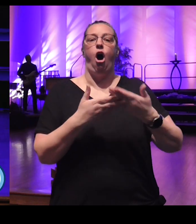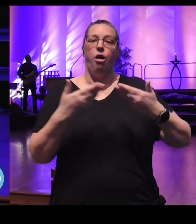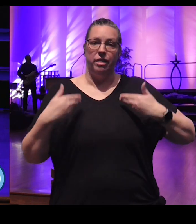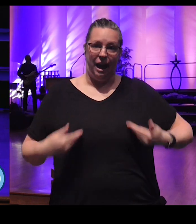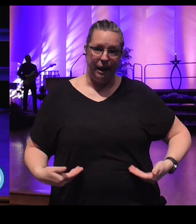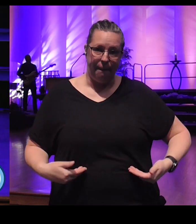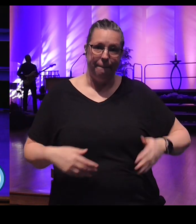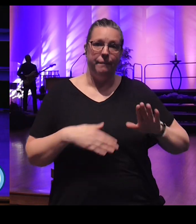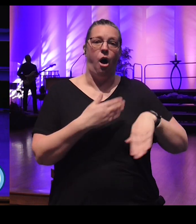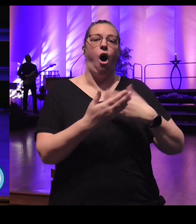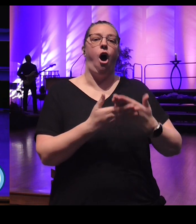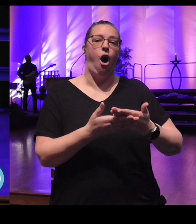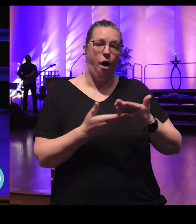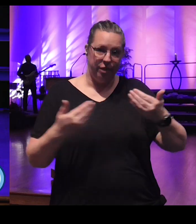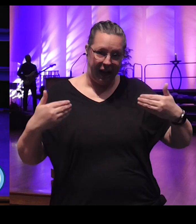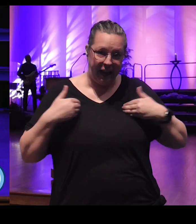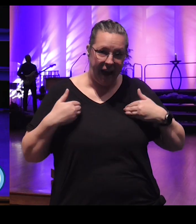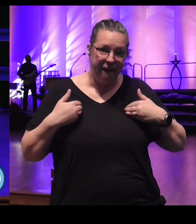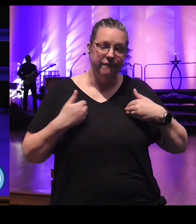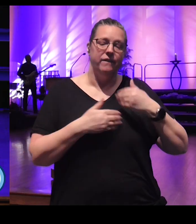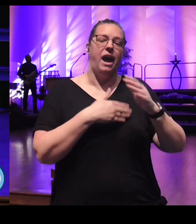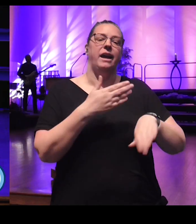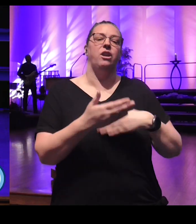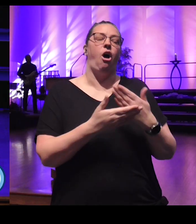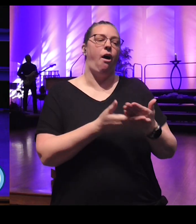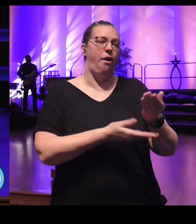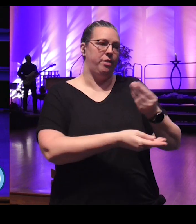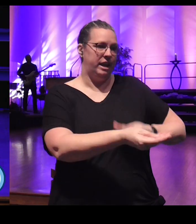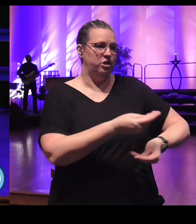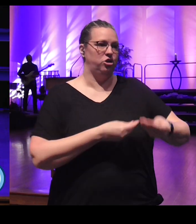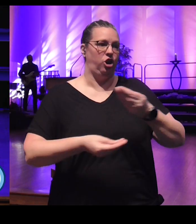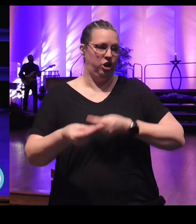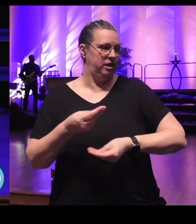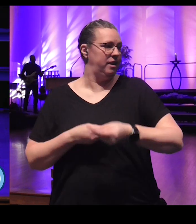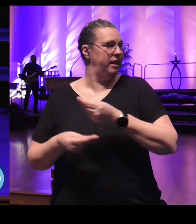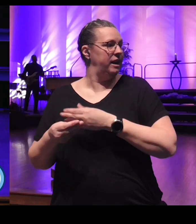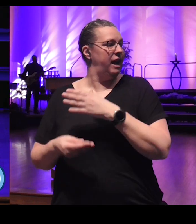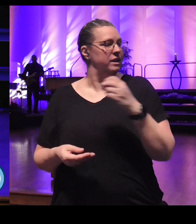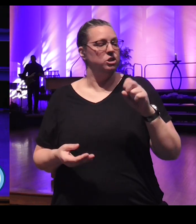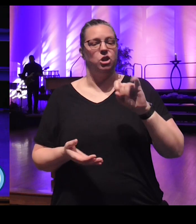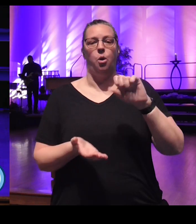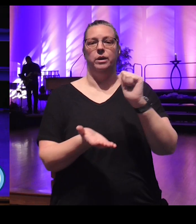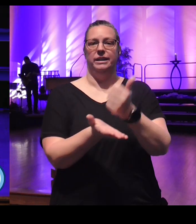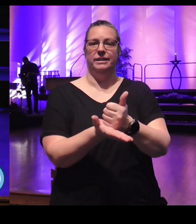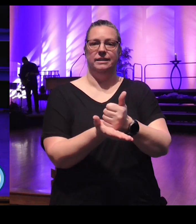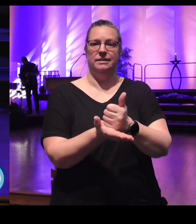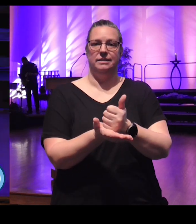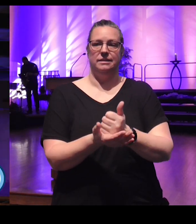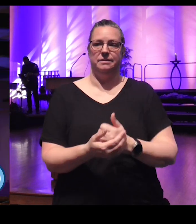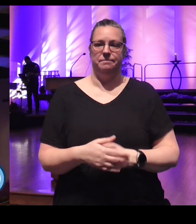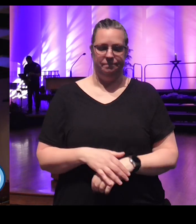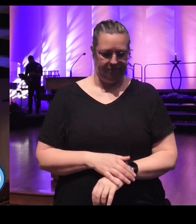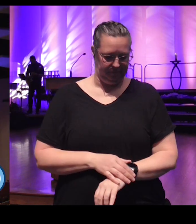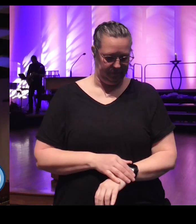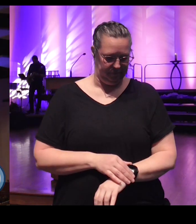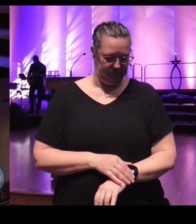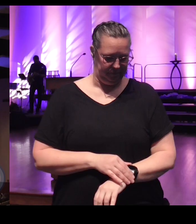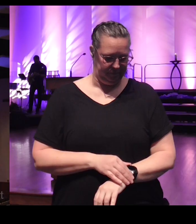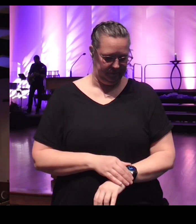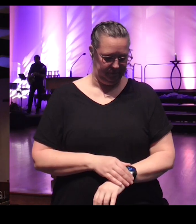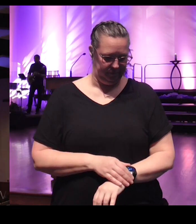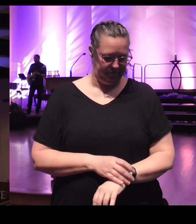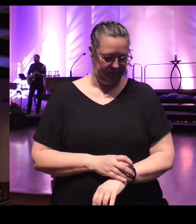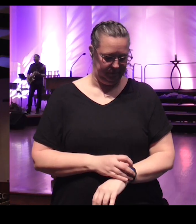I am, all that I have, and all that I circulate. And so it is.